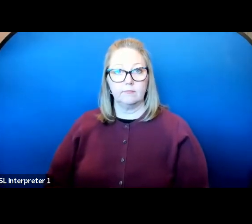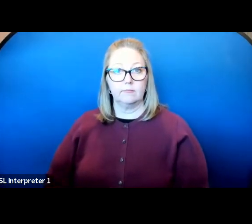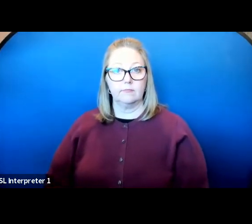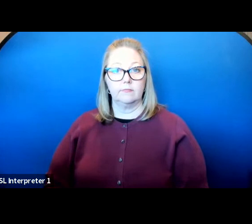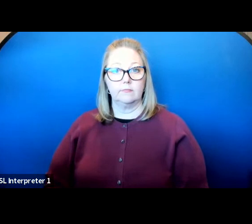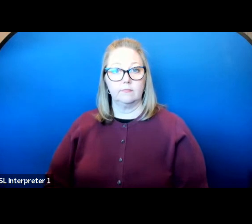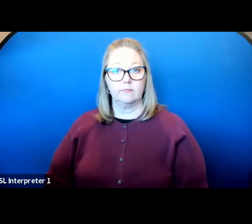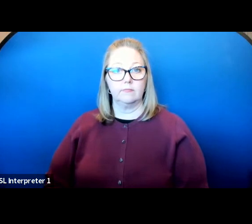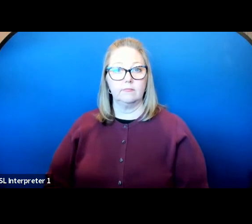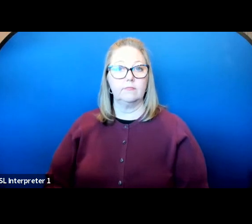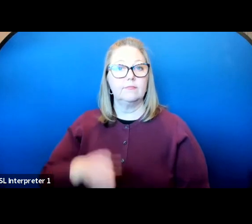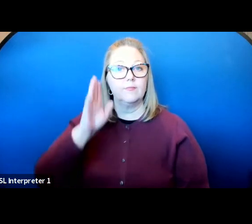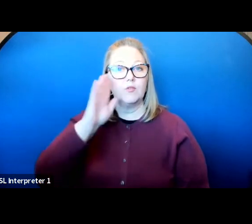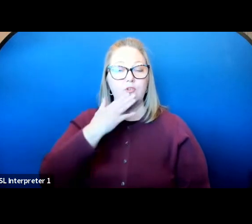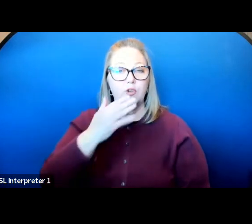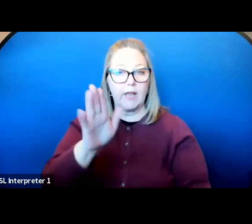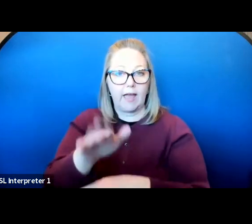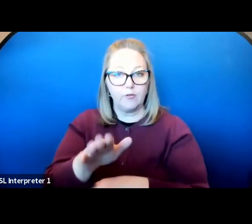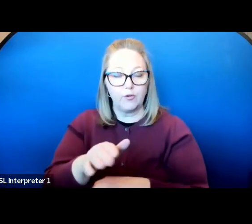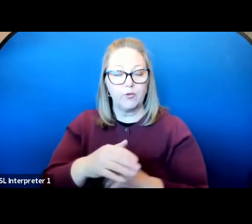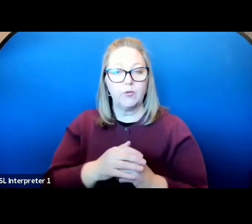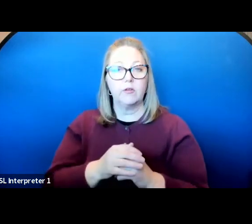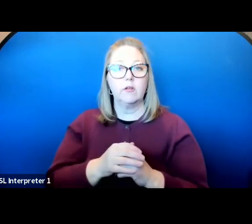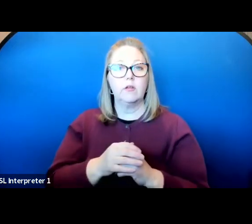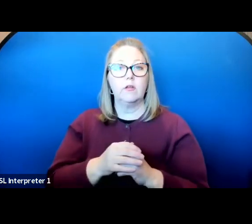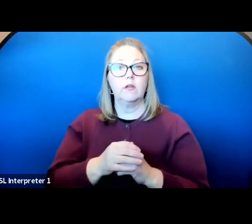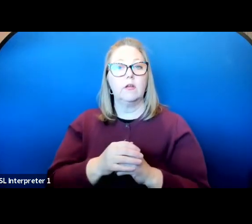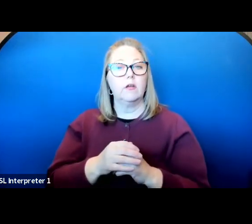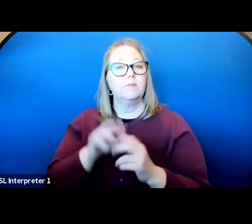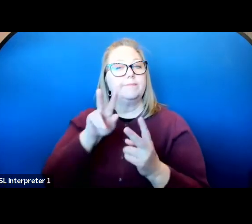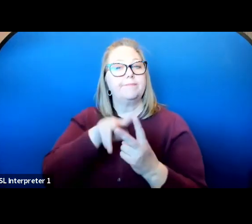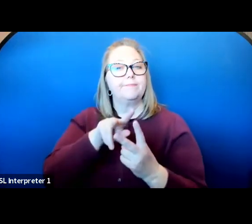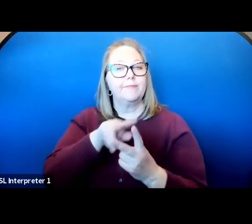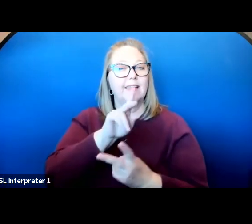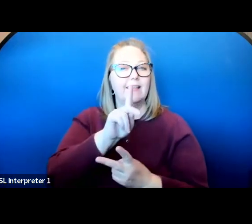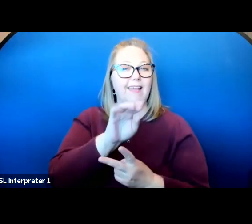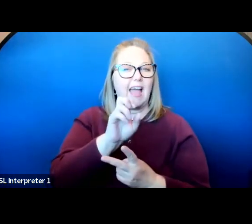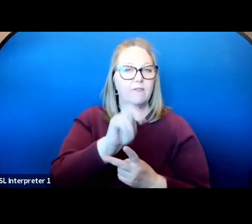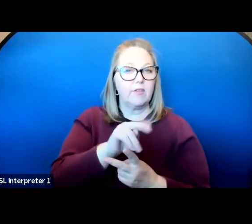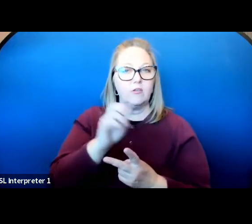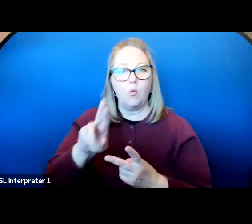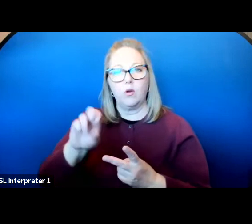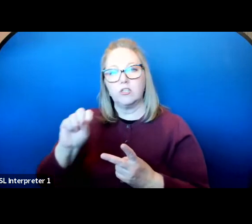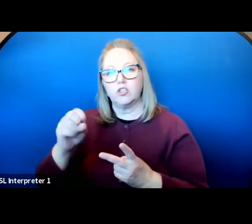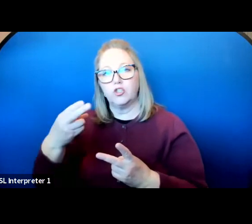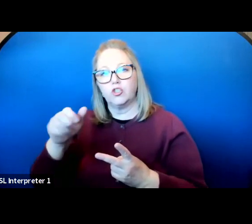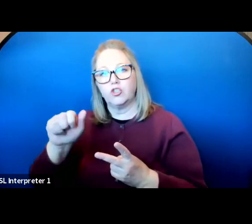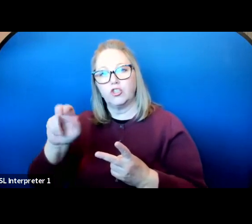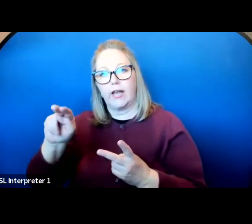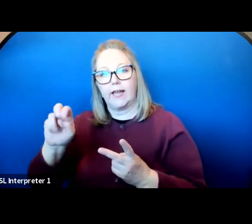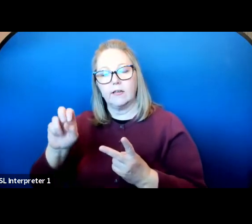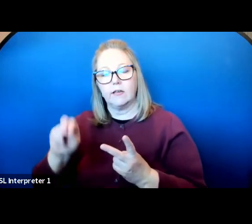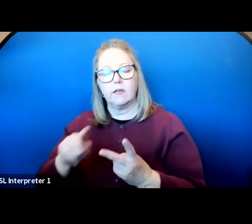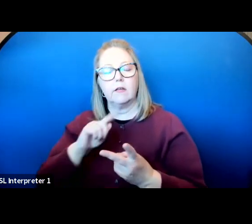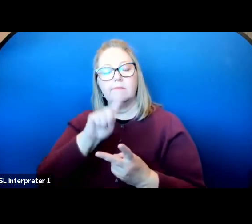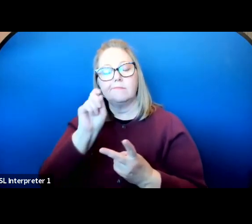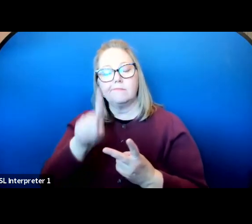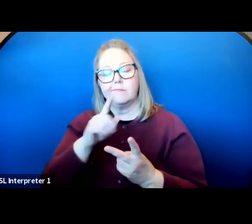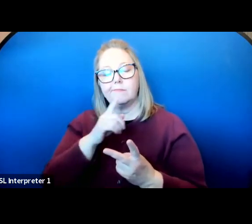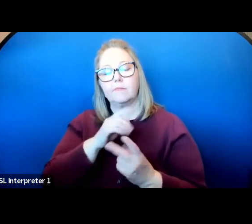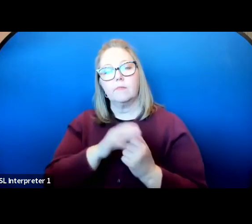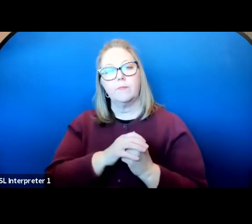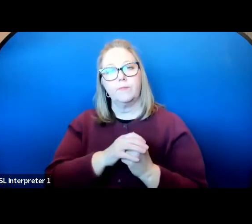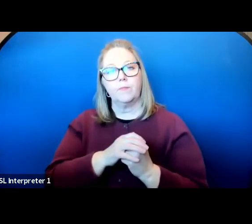Good afternoon, everyone. For Kevin or for Shannon in particular, I've heard from a lot of either